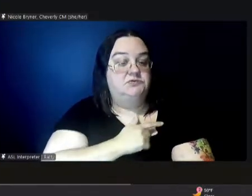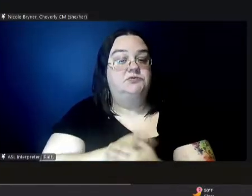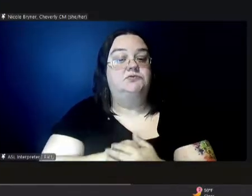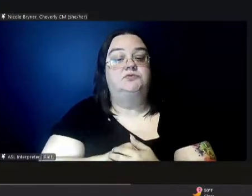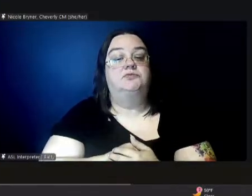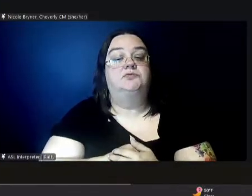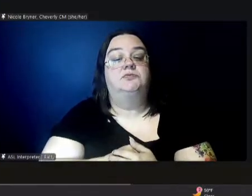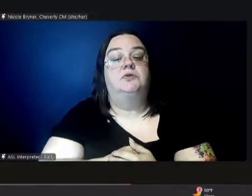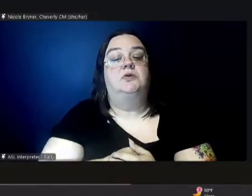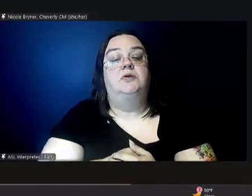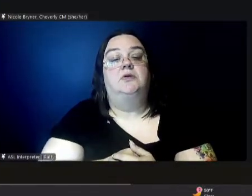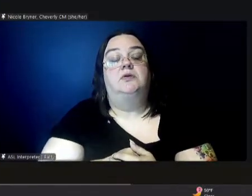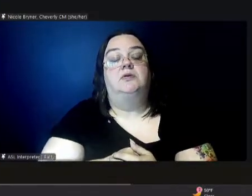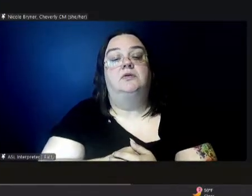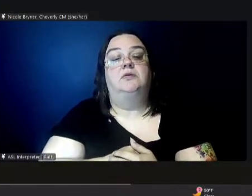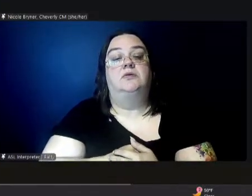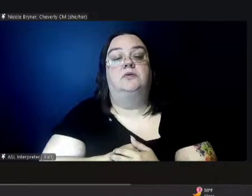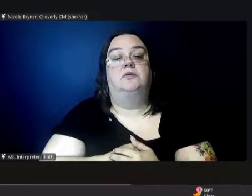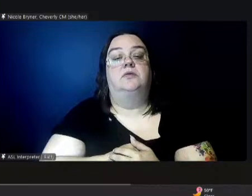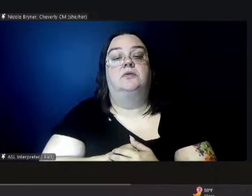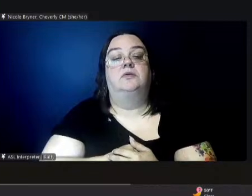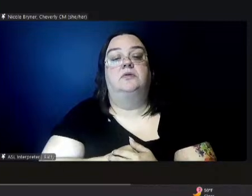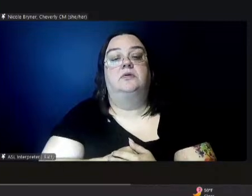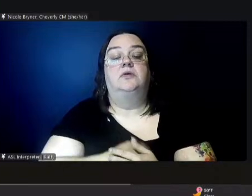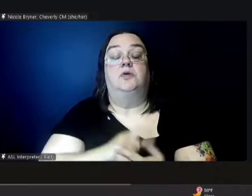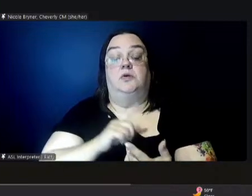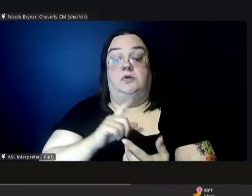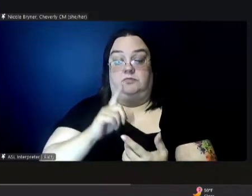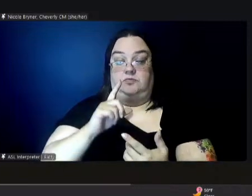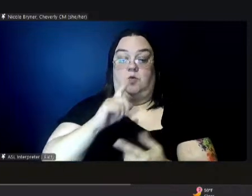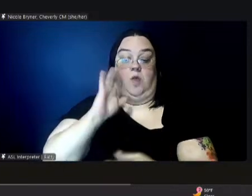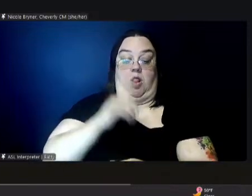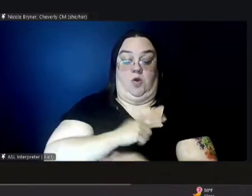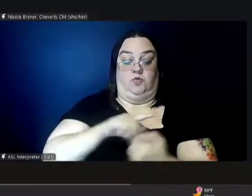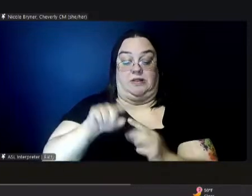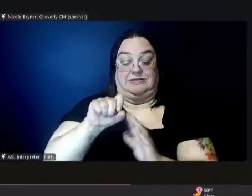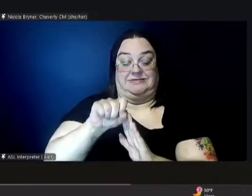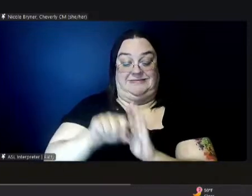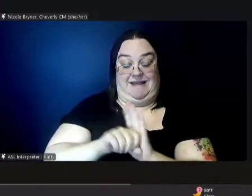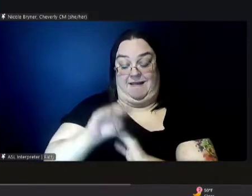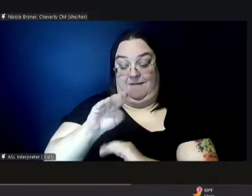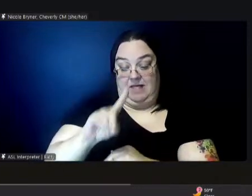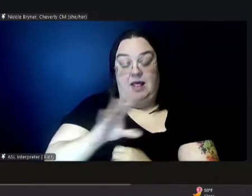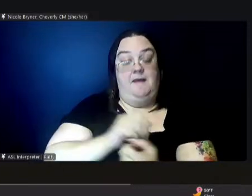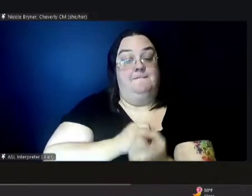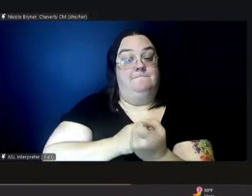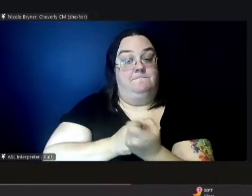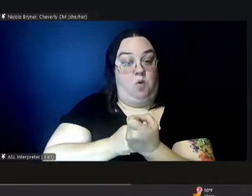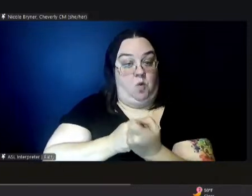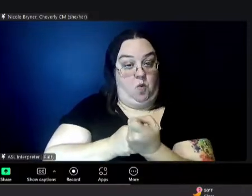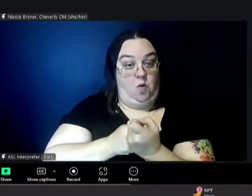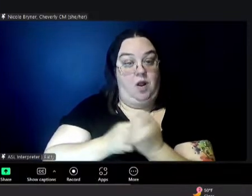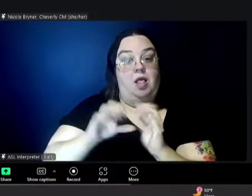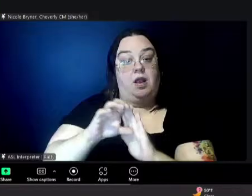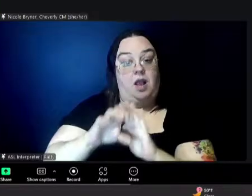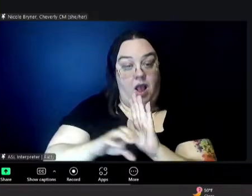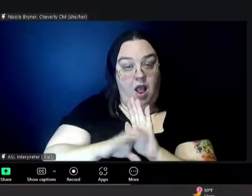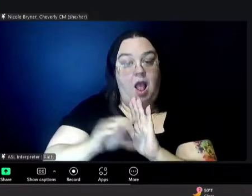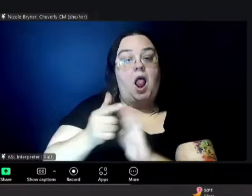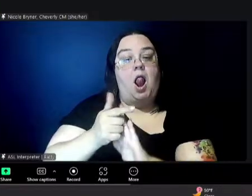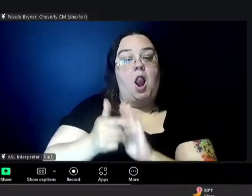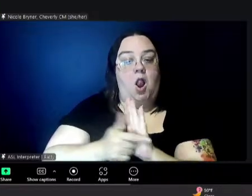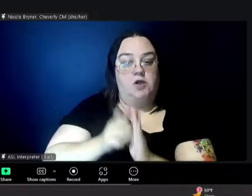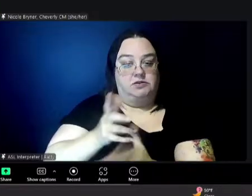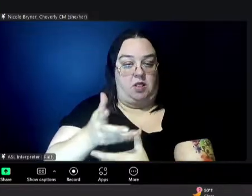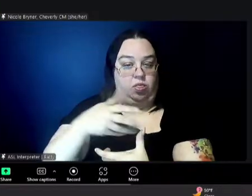and support the Constitution and laws thereof. to the state of Maryland and support the Constitution and laws thereof.